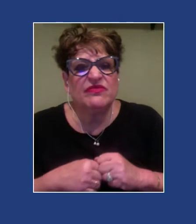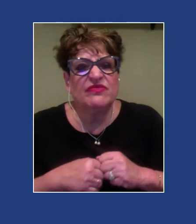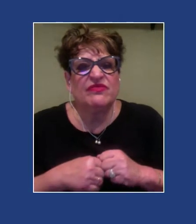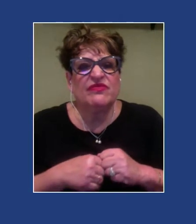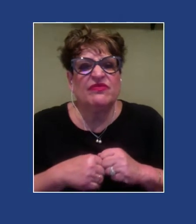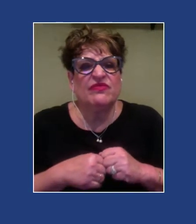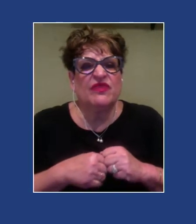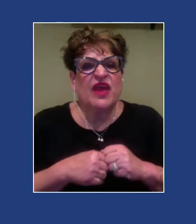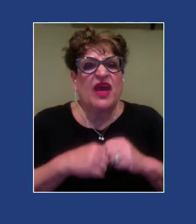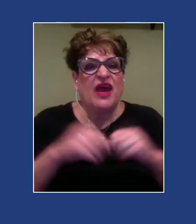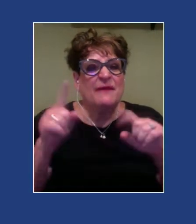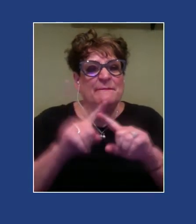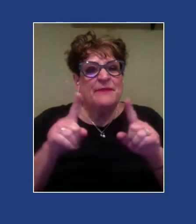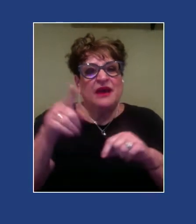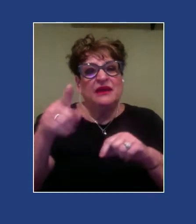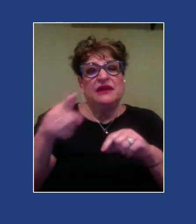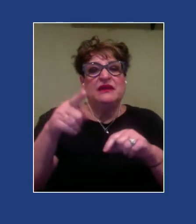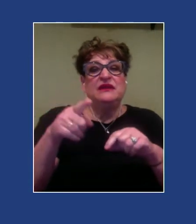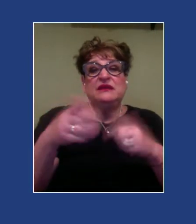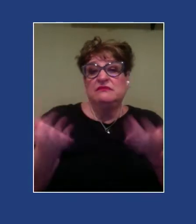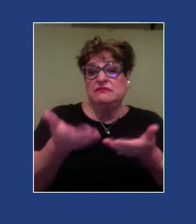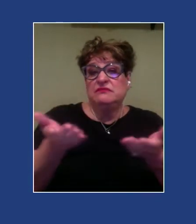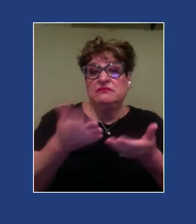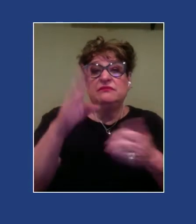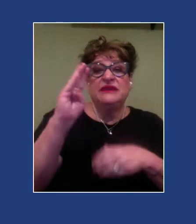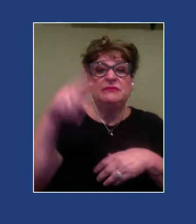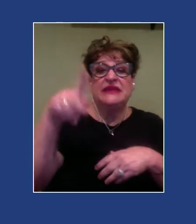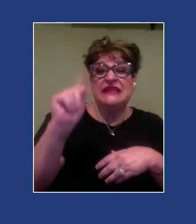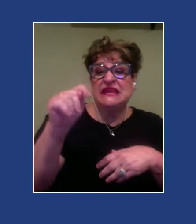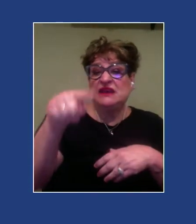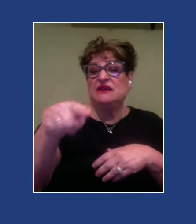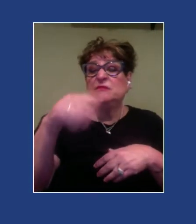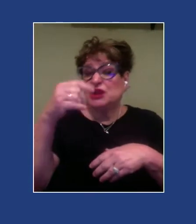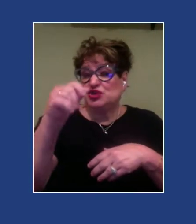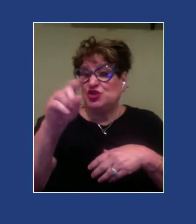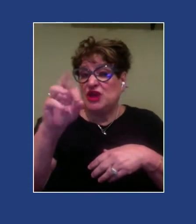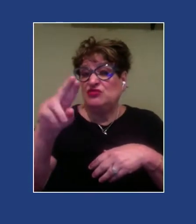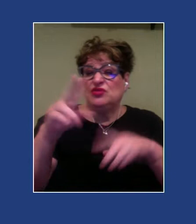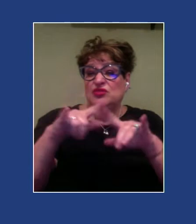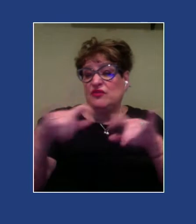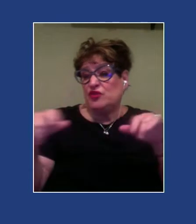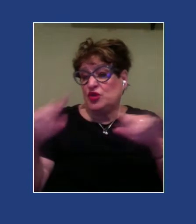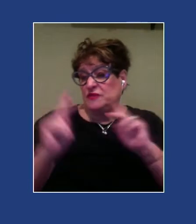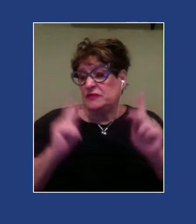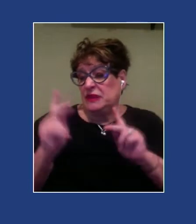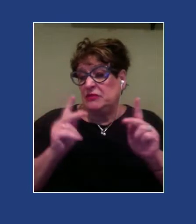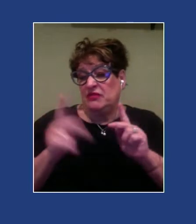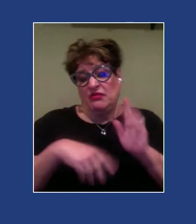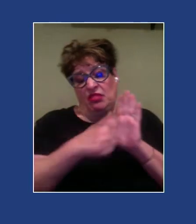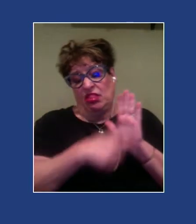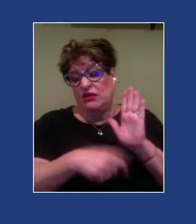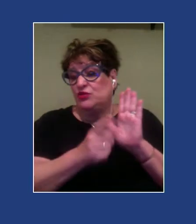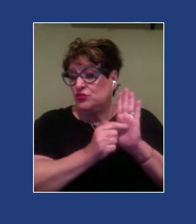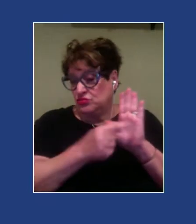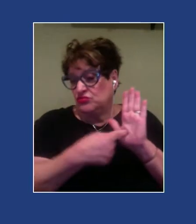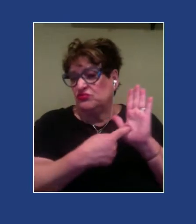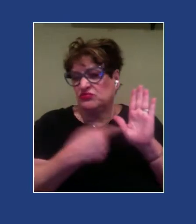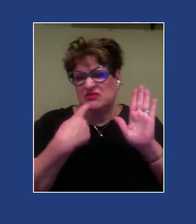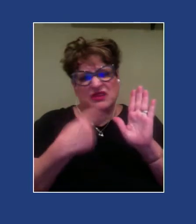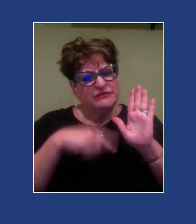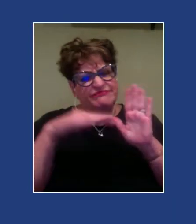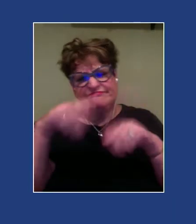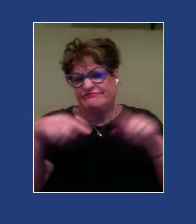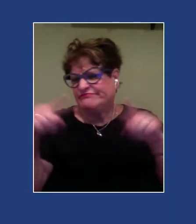In terms of prevalence of borderline personality disorder among transgender and gender diverse people, the literature reports a wide variability in prevalence